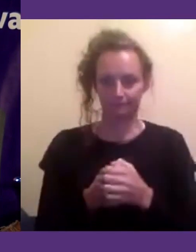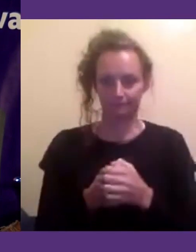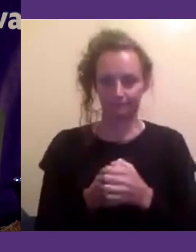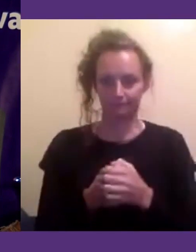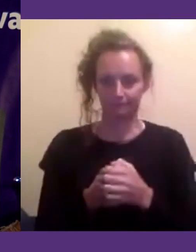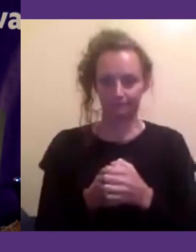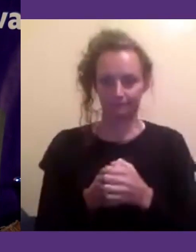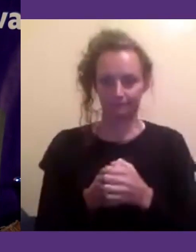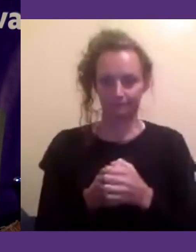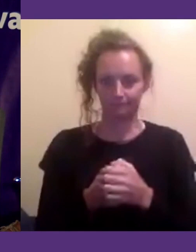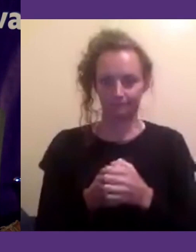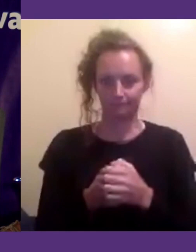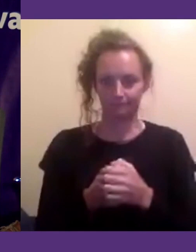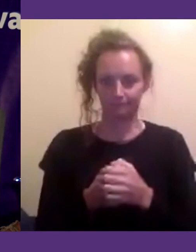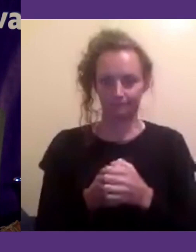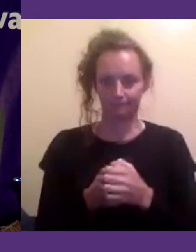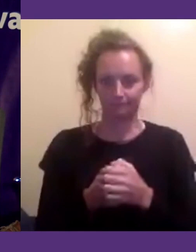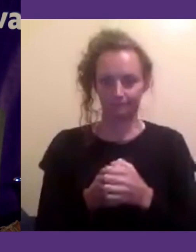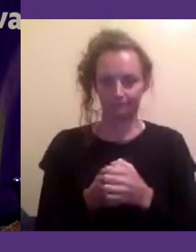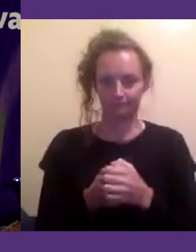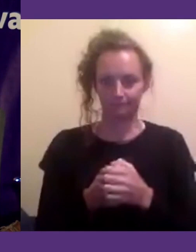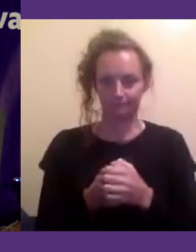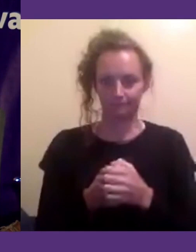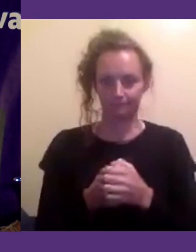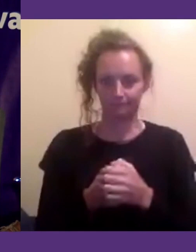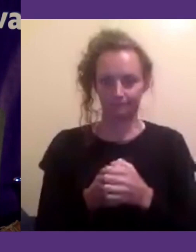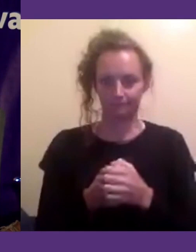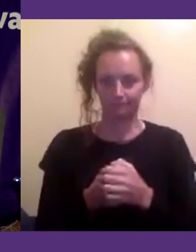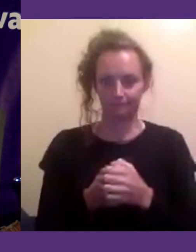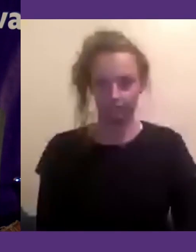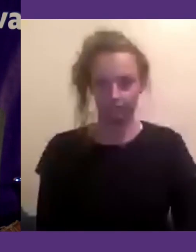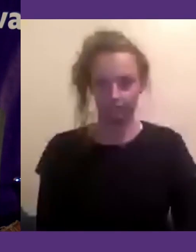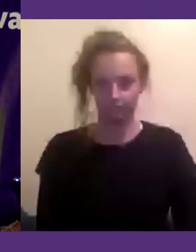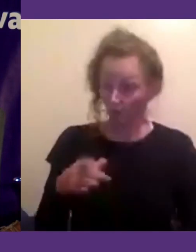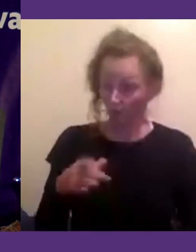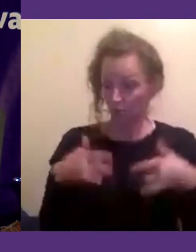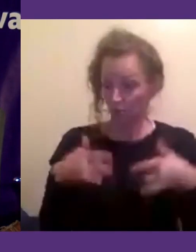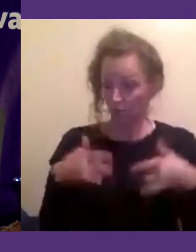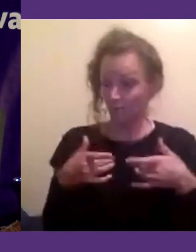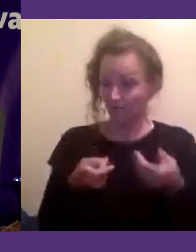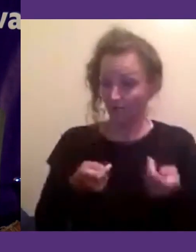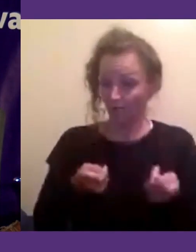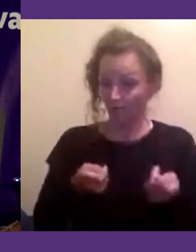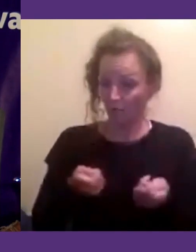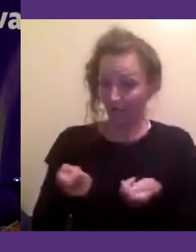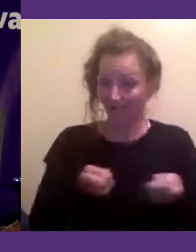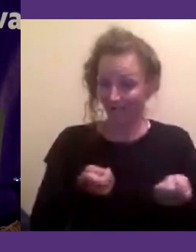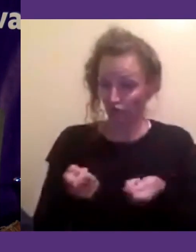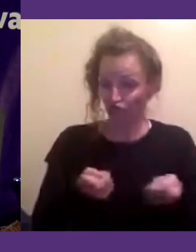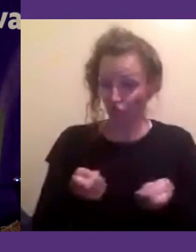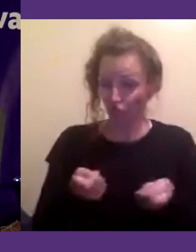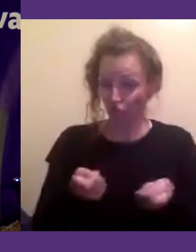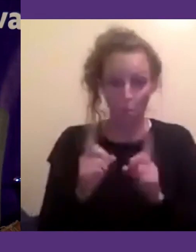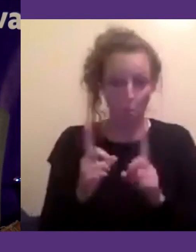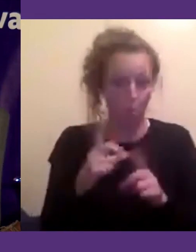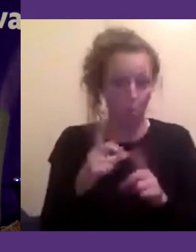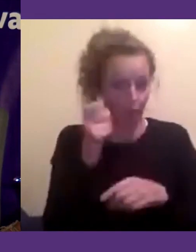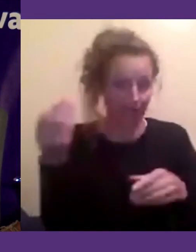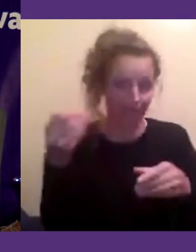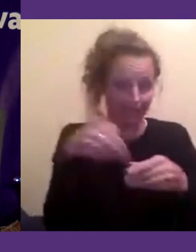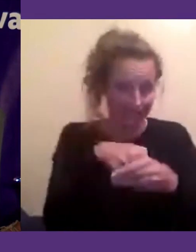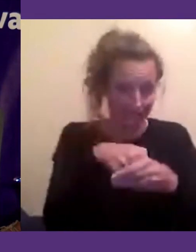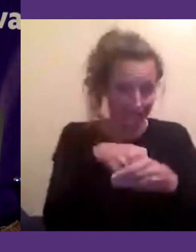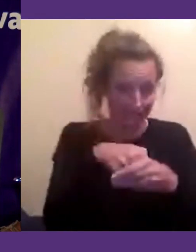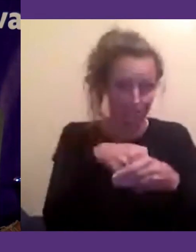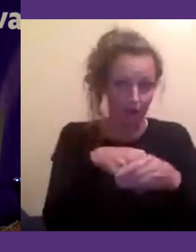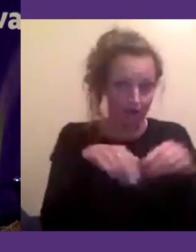what it said. Is there a constraint on you now in your new role? Job, you've got somebody can tell you what to do with it. How does that constrain